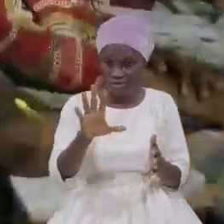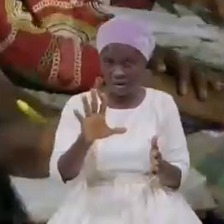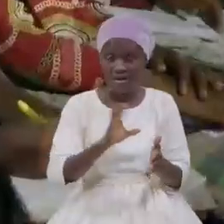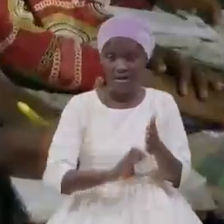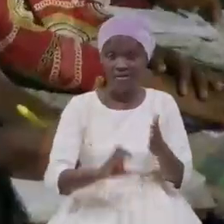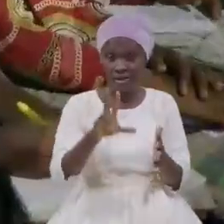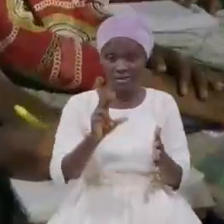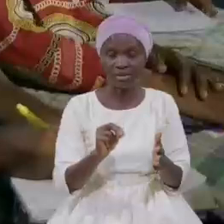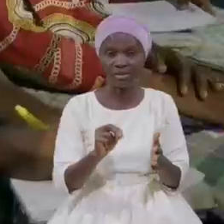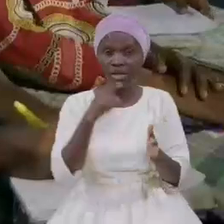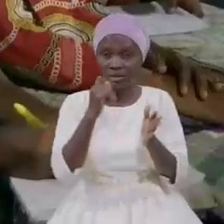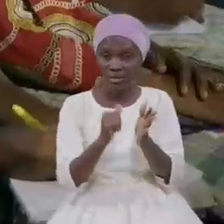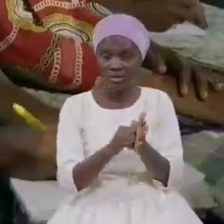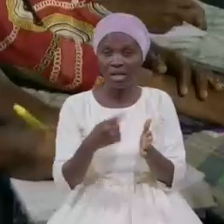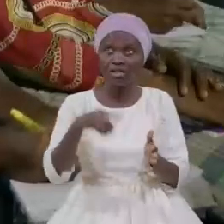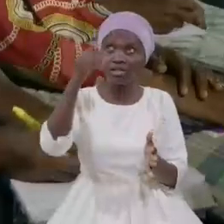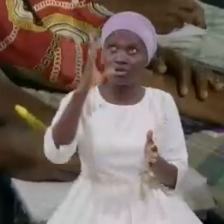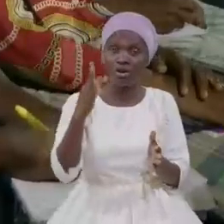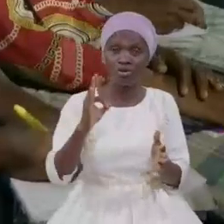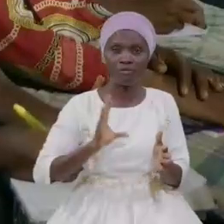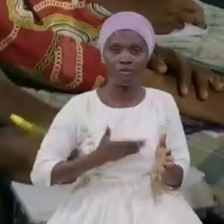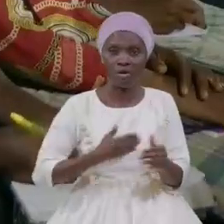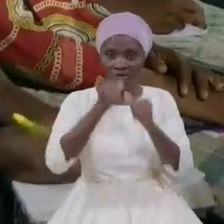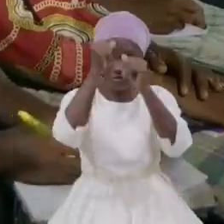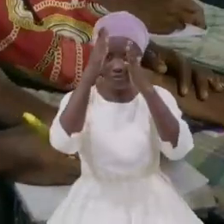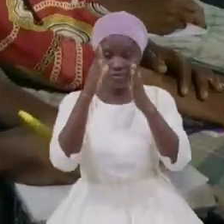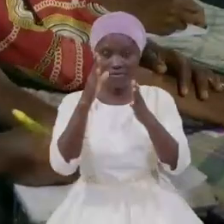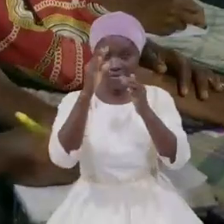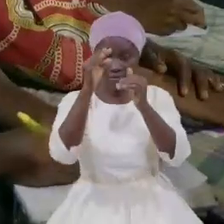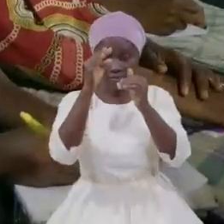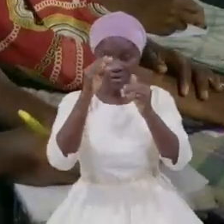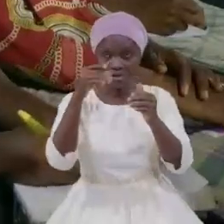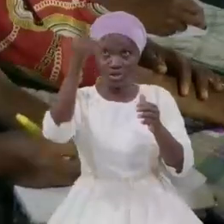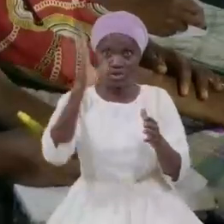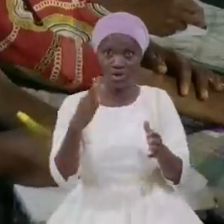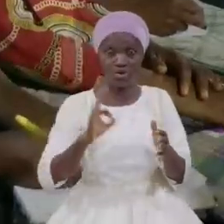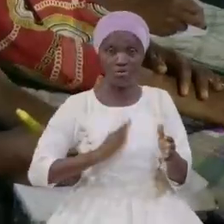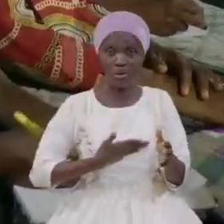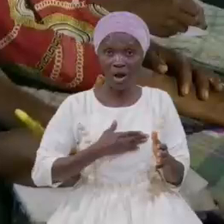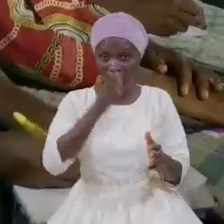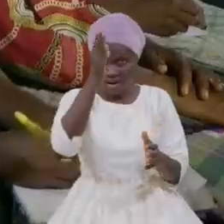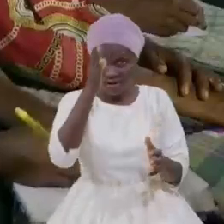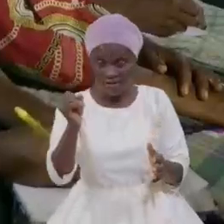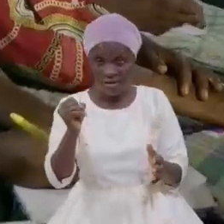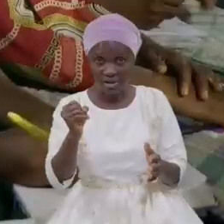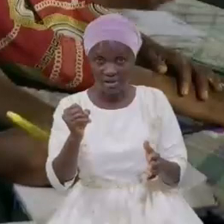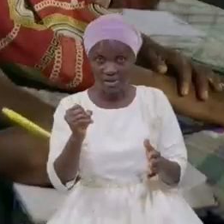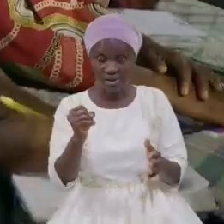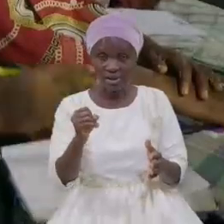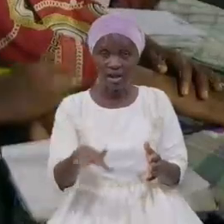our fathers raised up Jesus, whom he